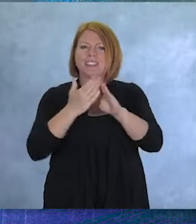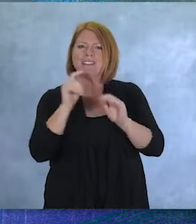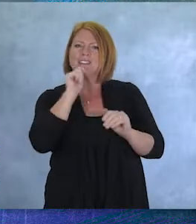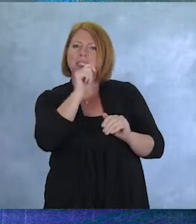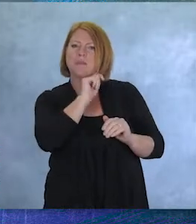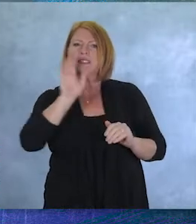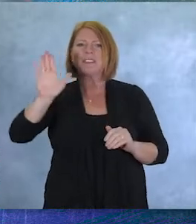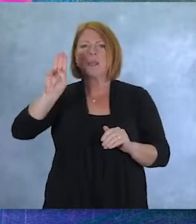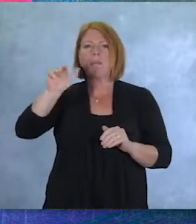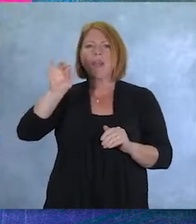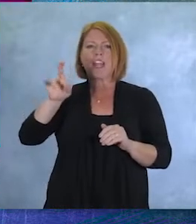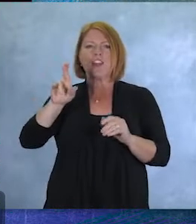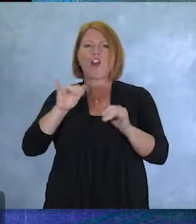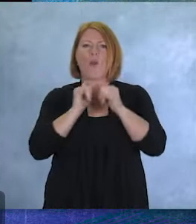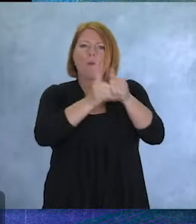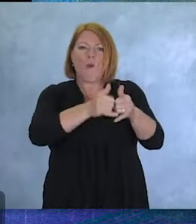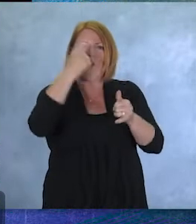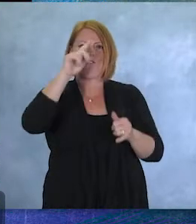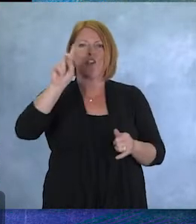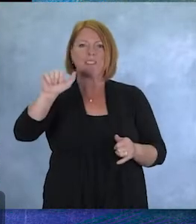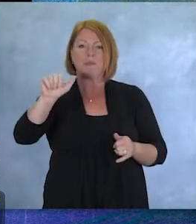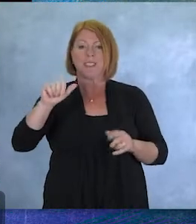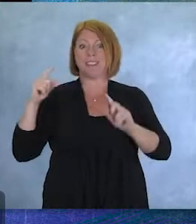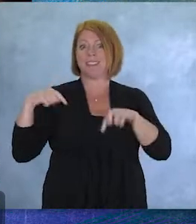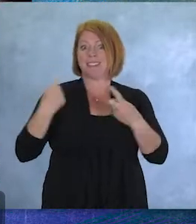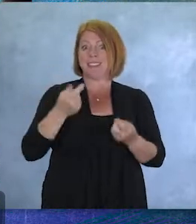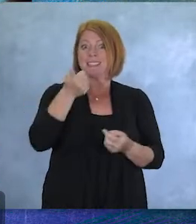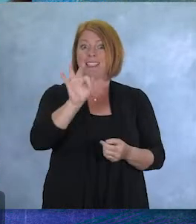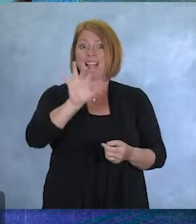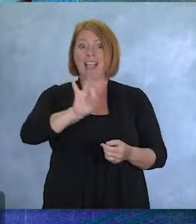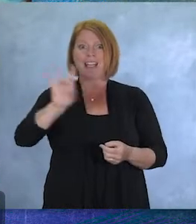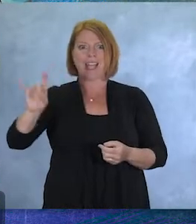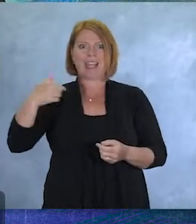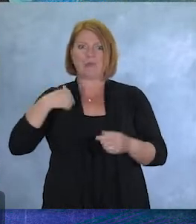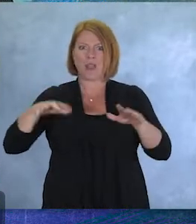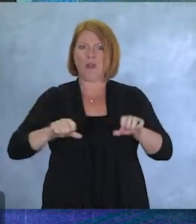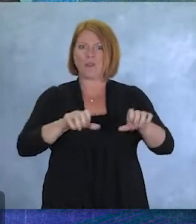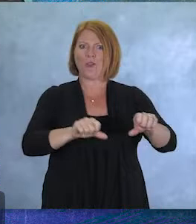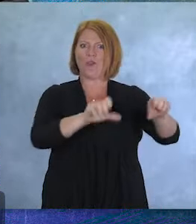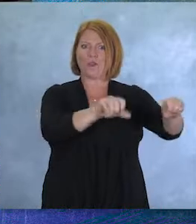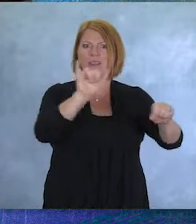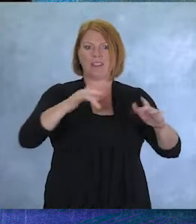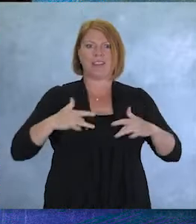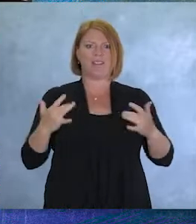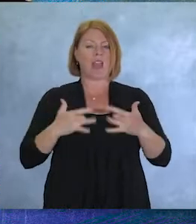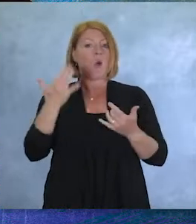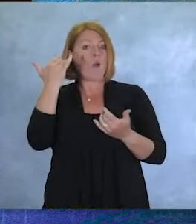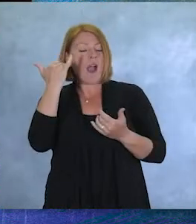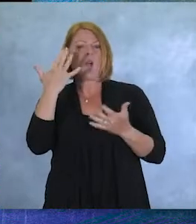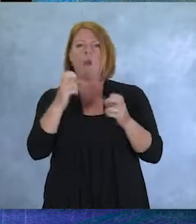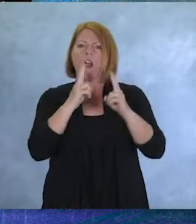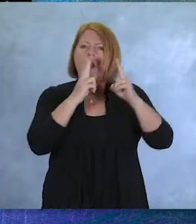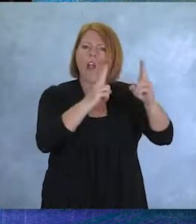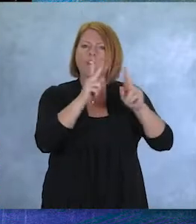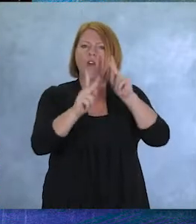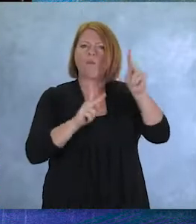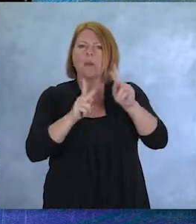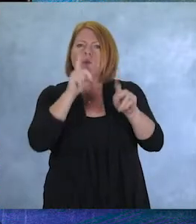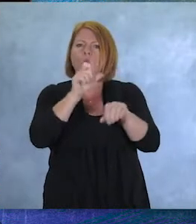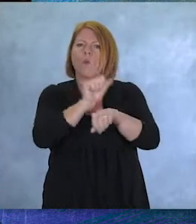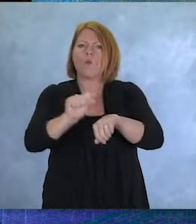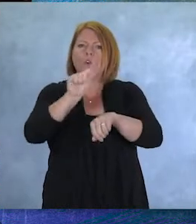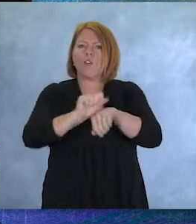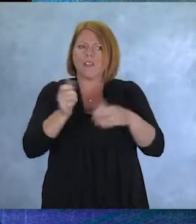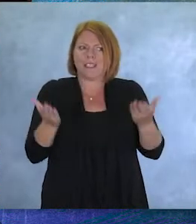Mayor's Disability Awards. Since 1988, we have proudly hosted this event to honor achievements of exceptional